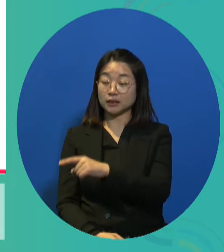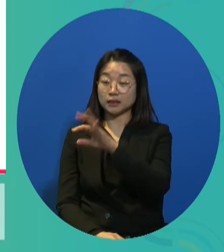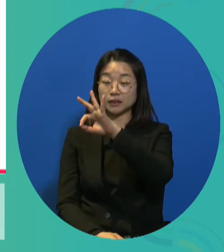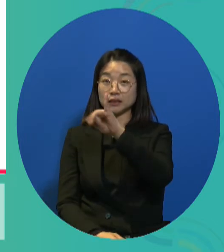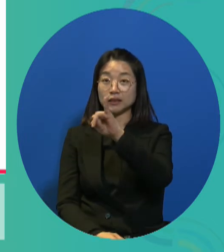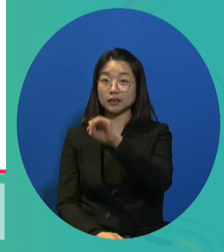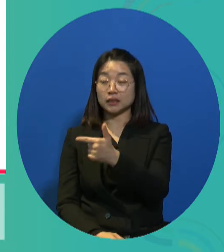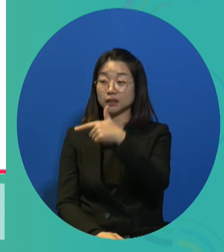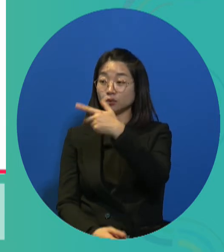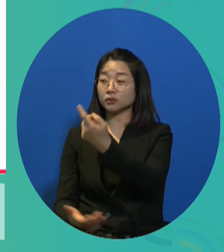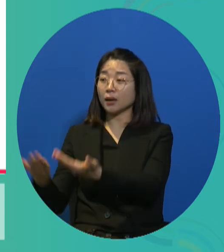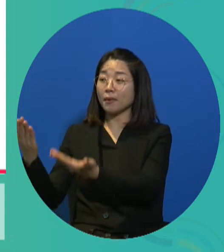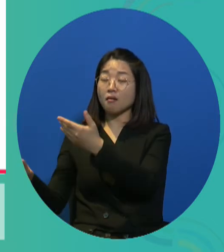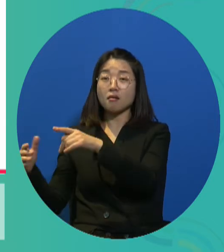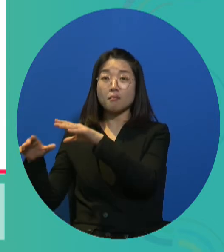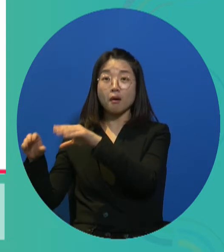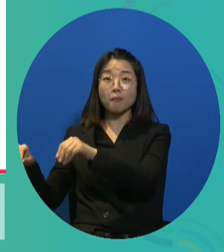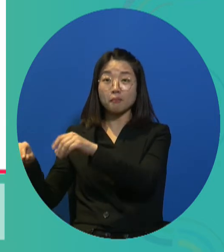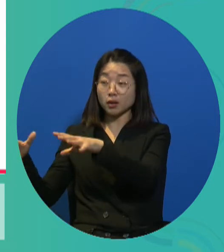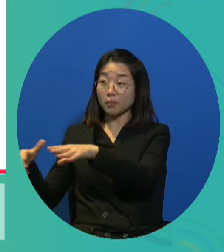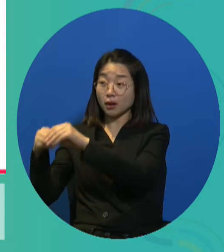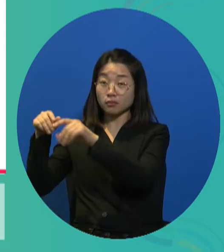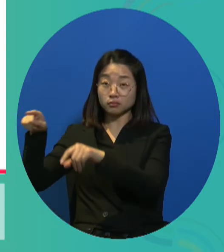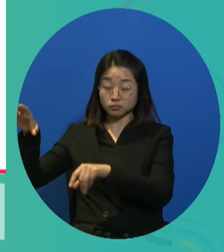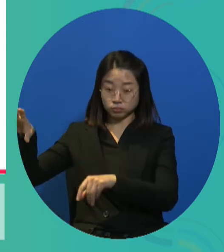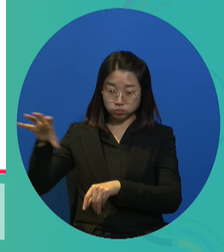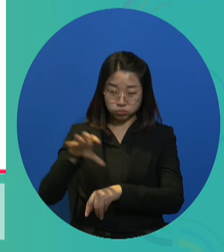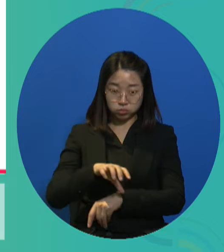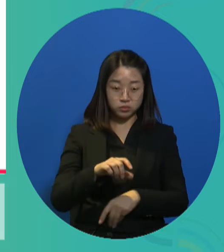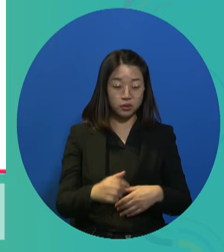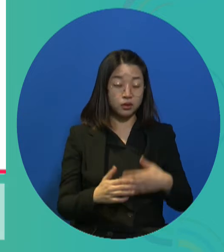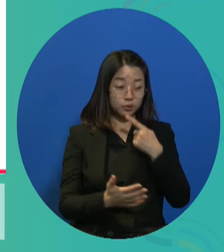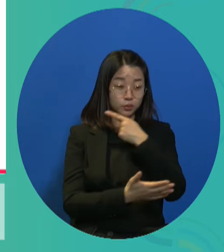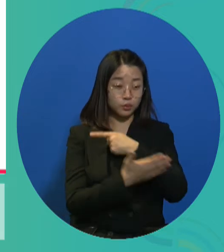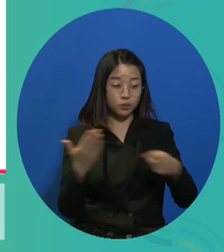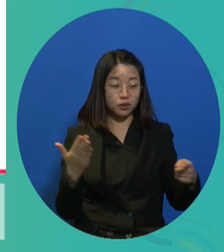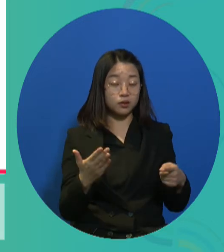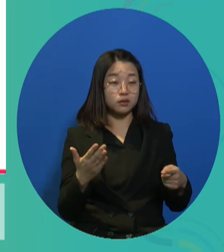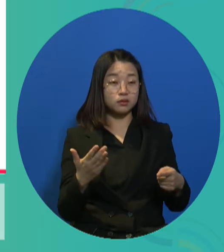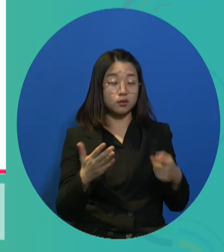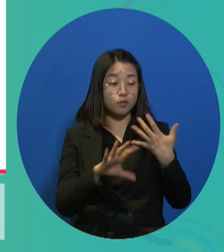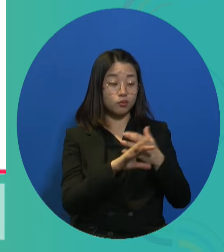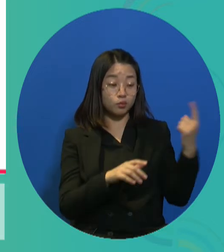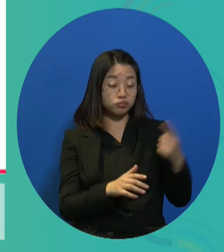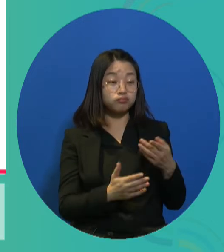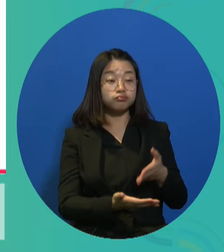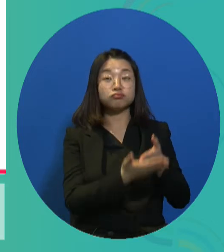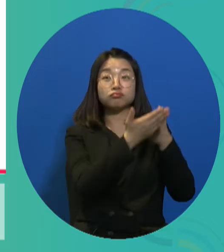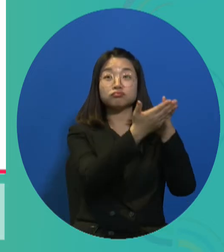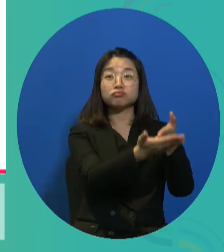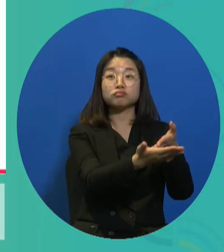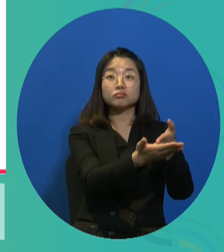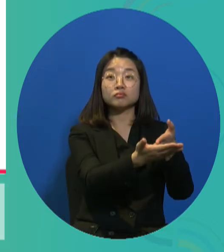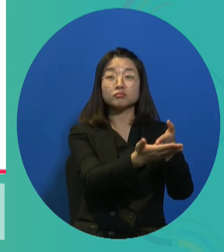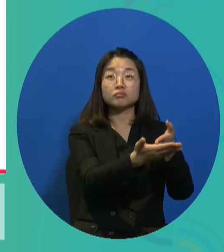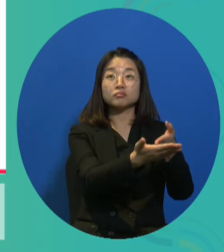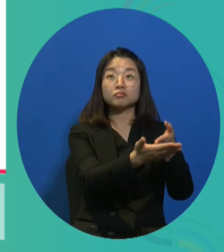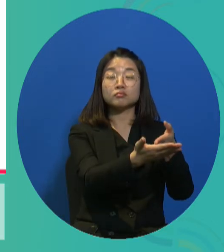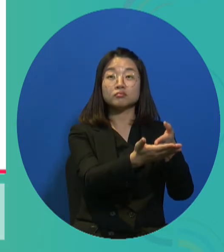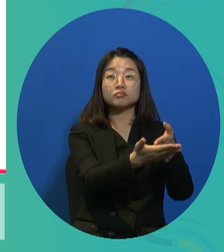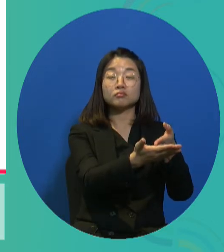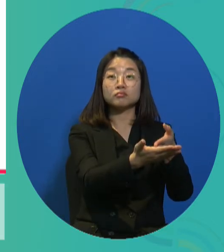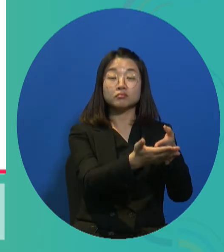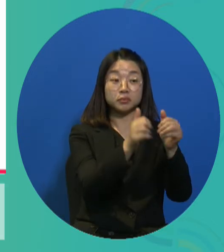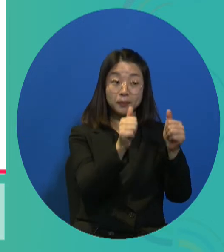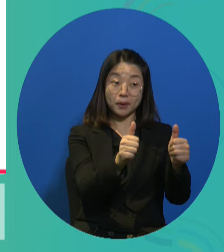regarding racial discrimination. So there was a ruling in favor of him, and based on this